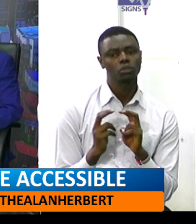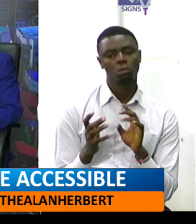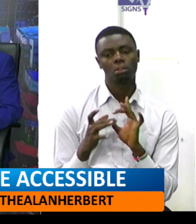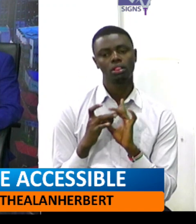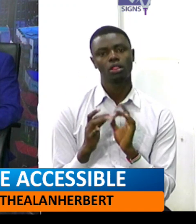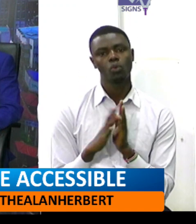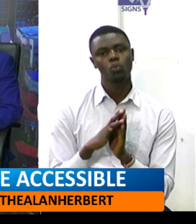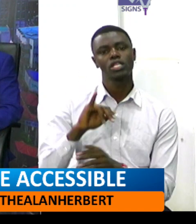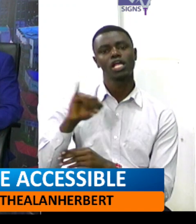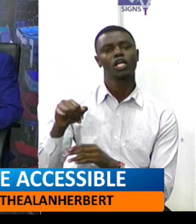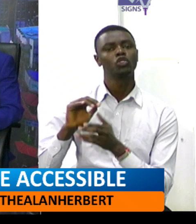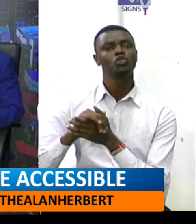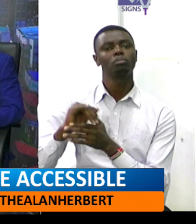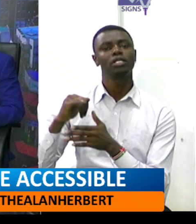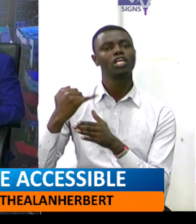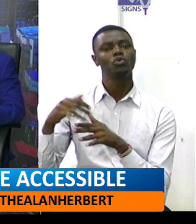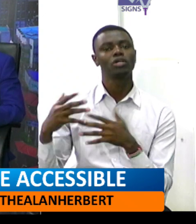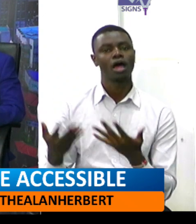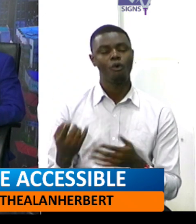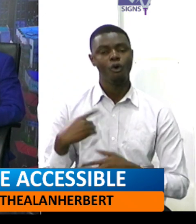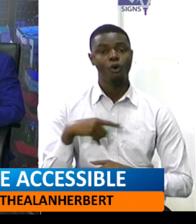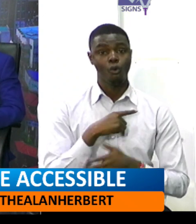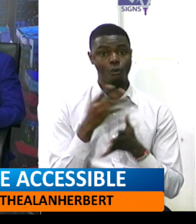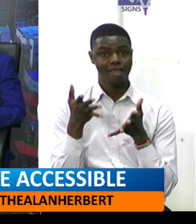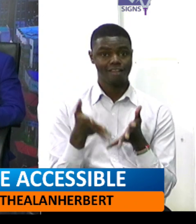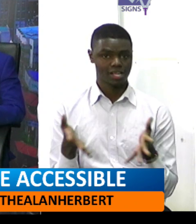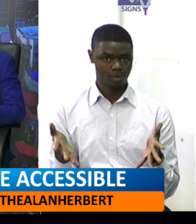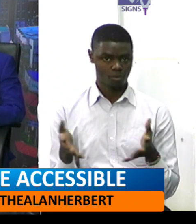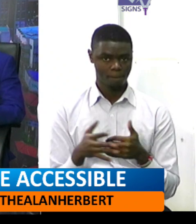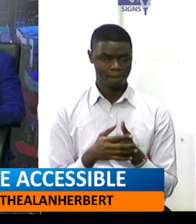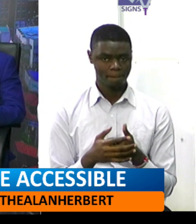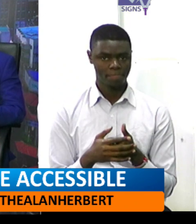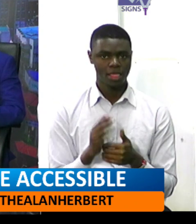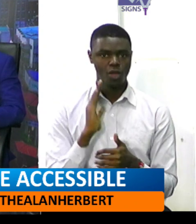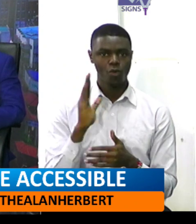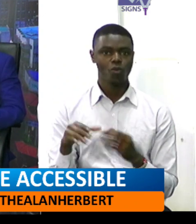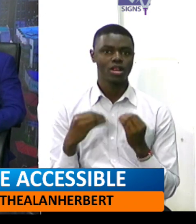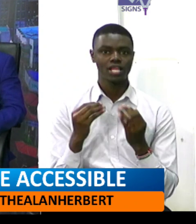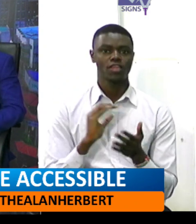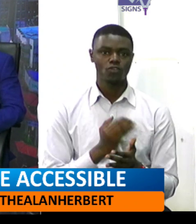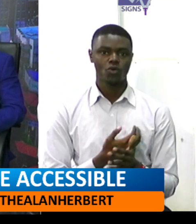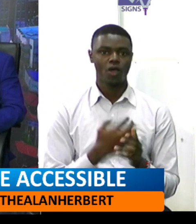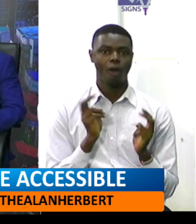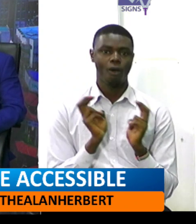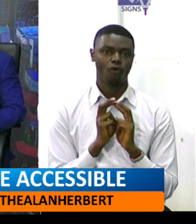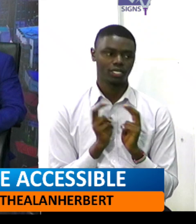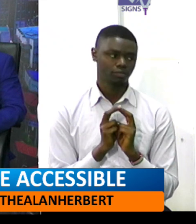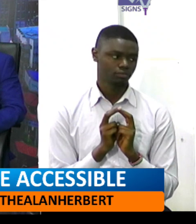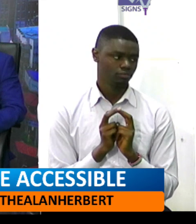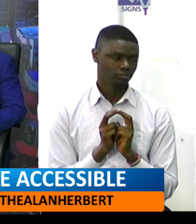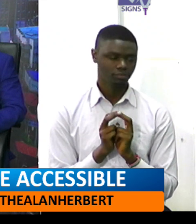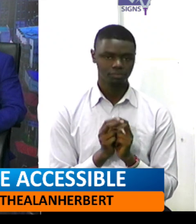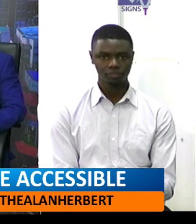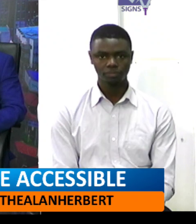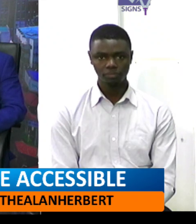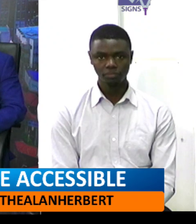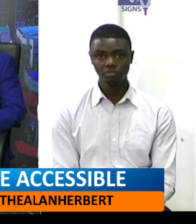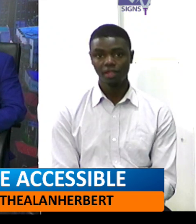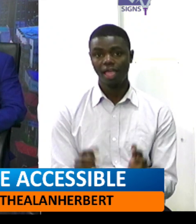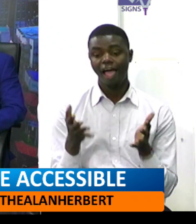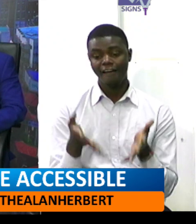Insurance? So we are available. I'll give you our contact. Yes. We